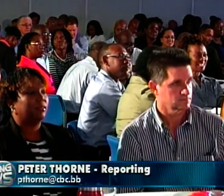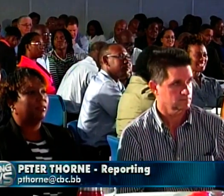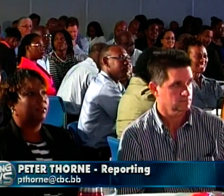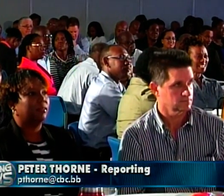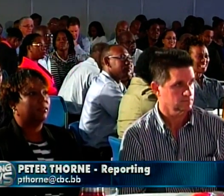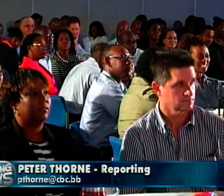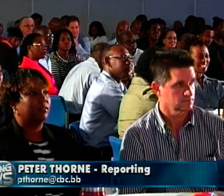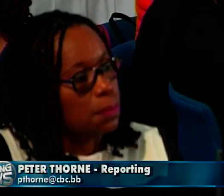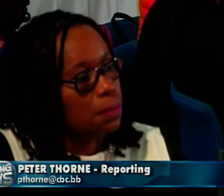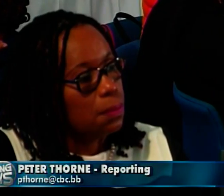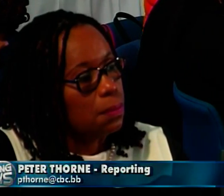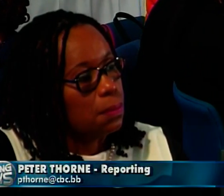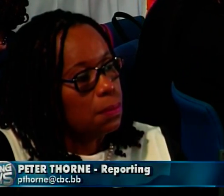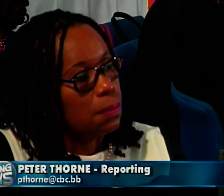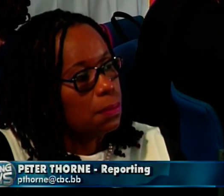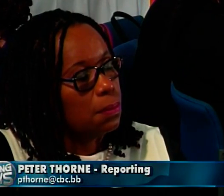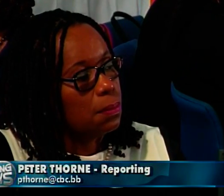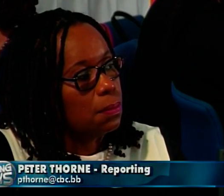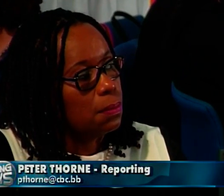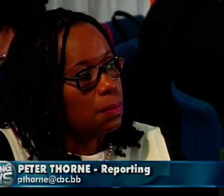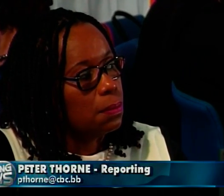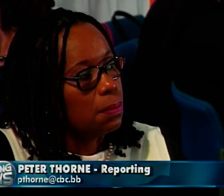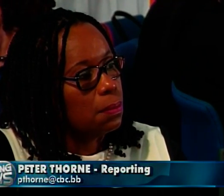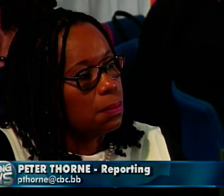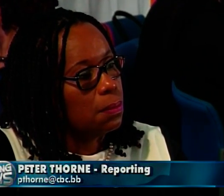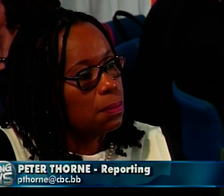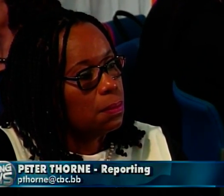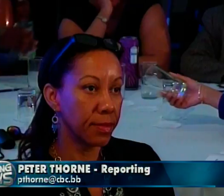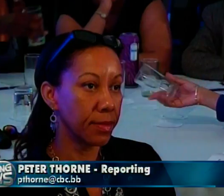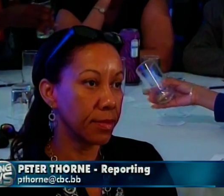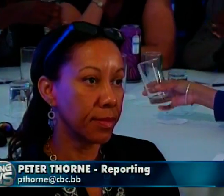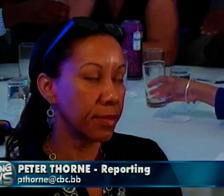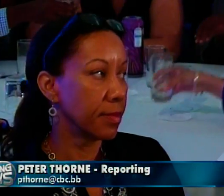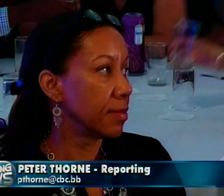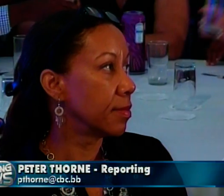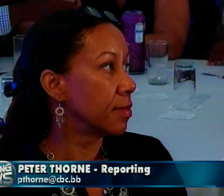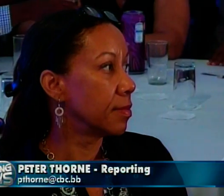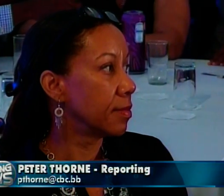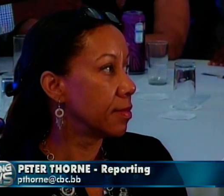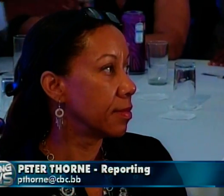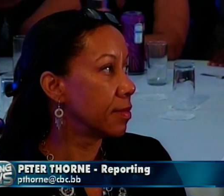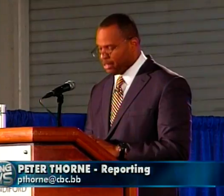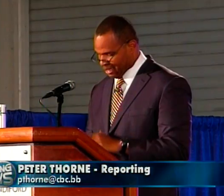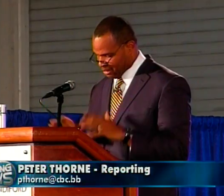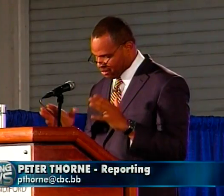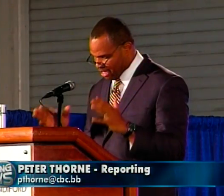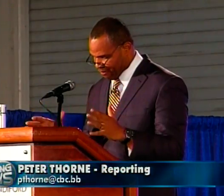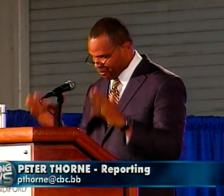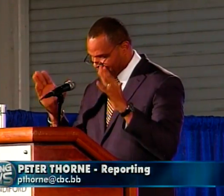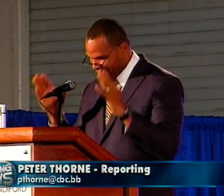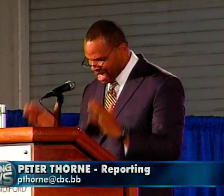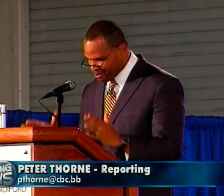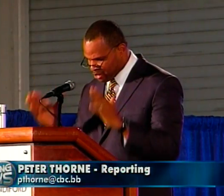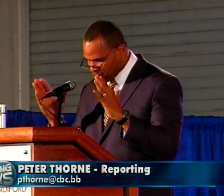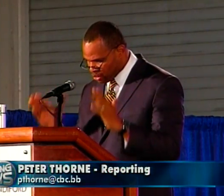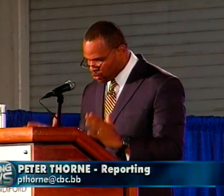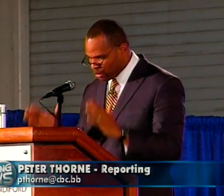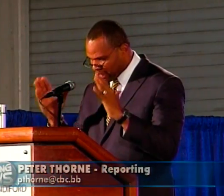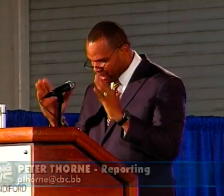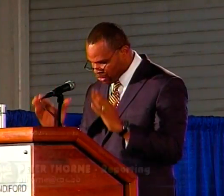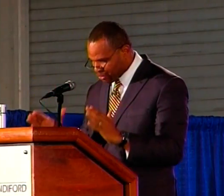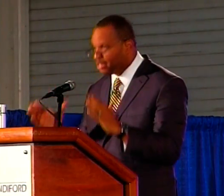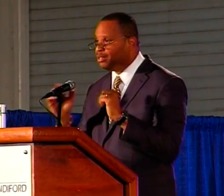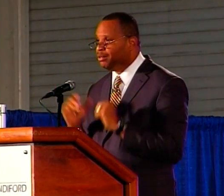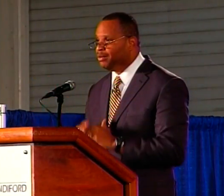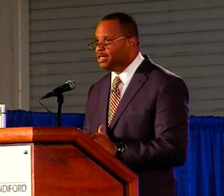limited the fiscal space he's had to operating to get a better standard of living and improve economy for Barbadians. It is therefore